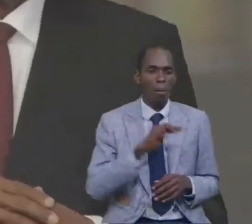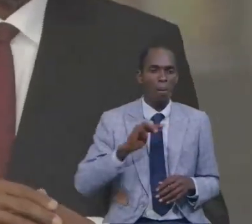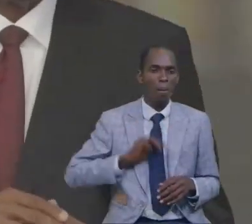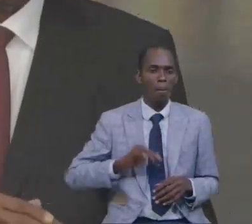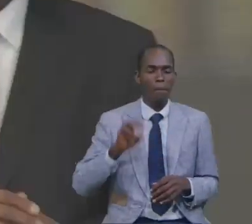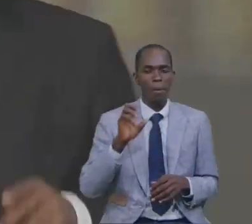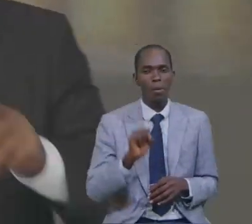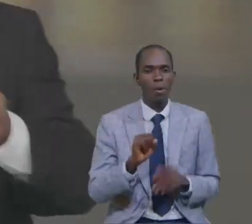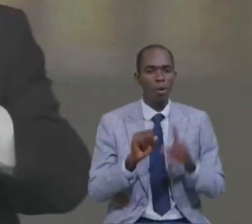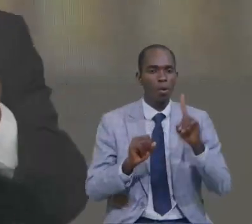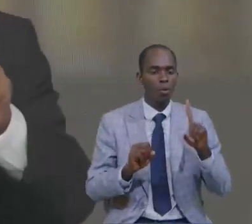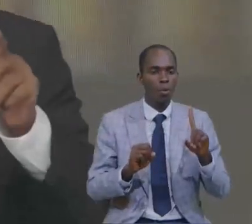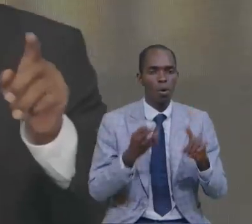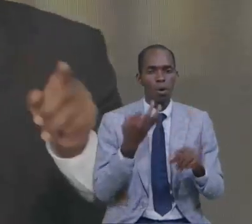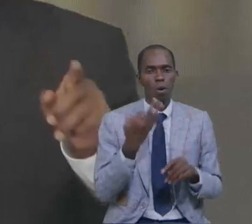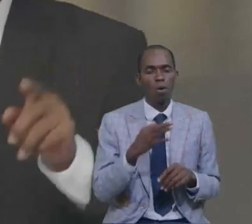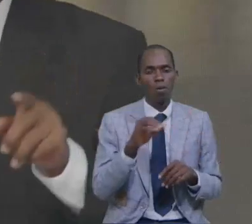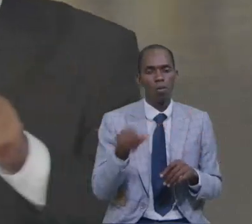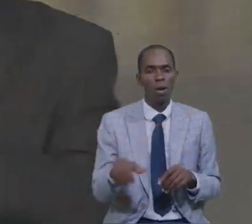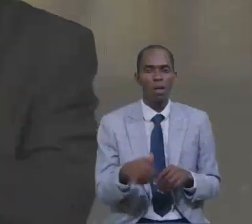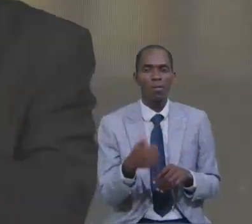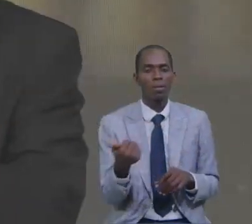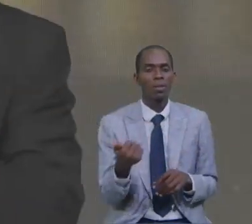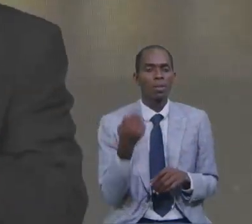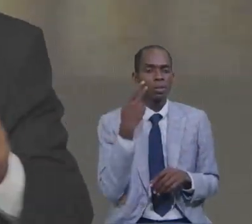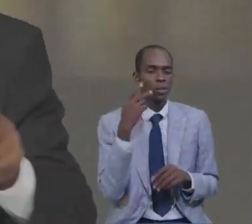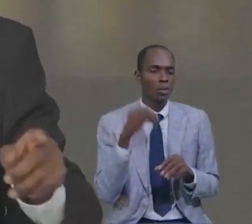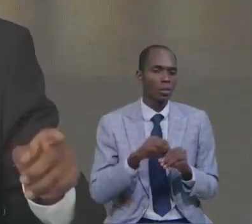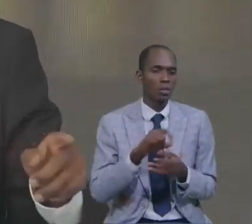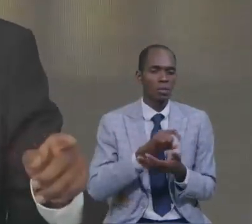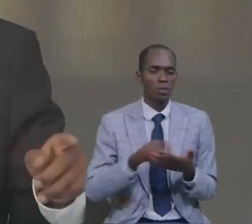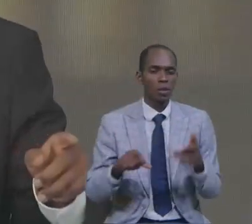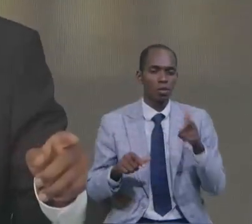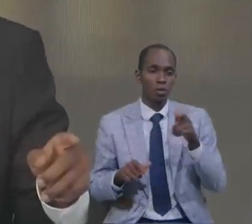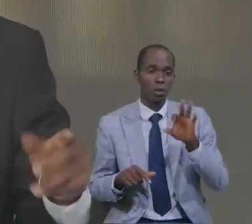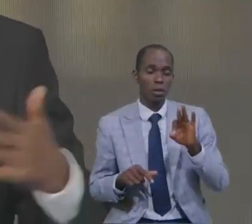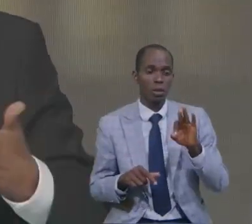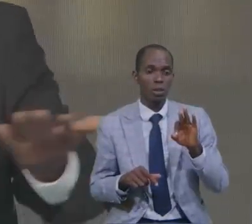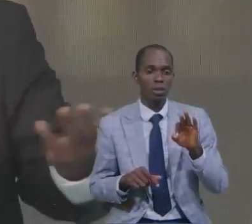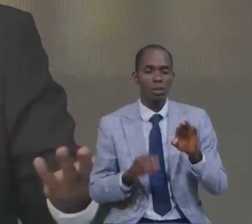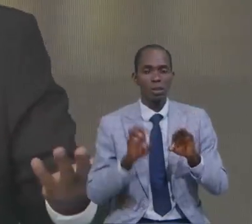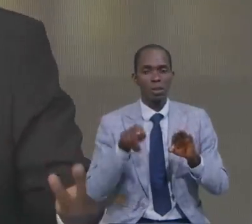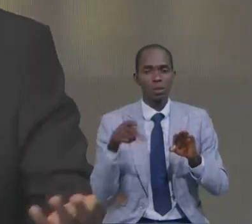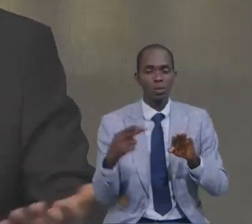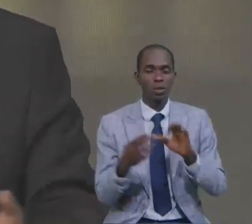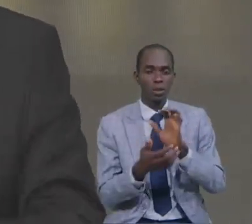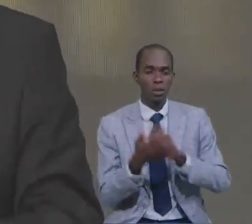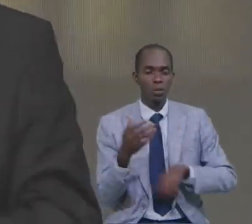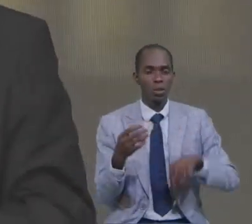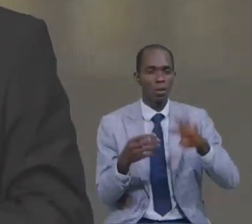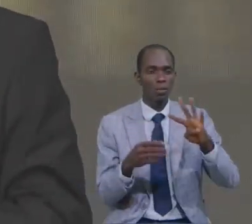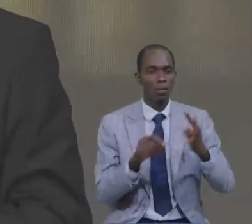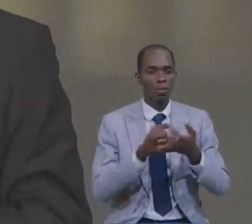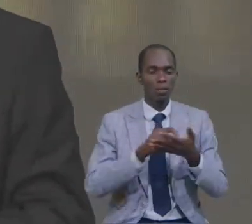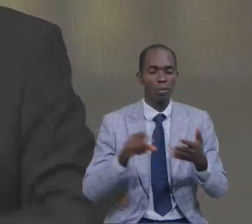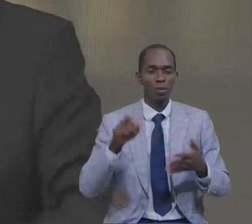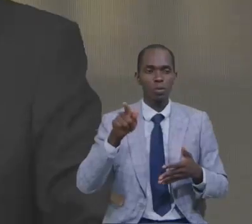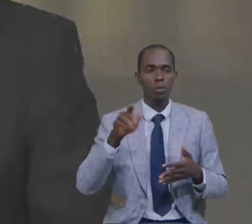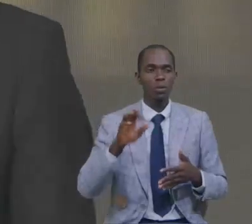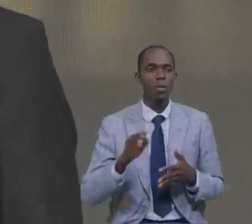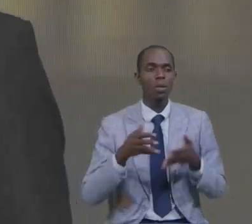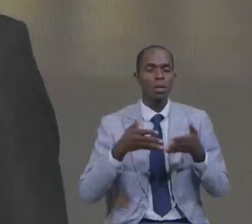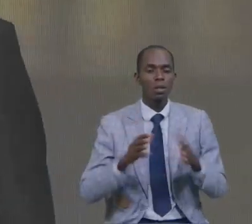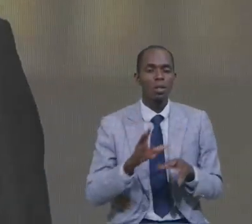verse 29, let no corrupt communication proceed out of your